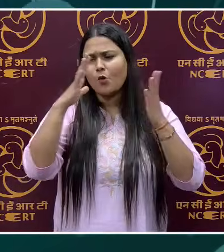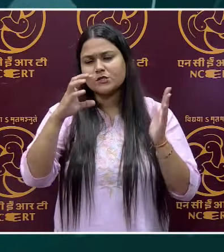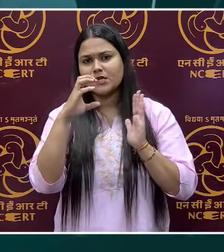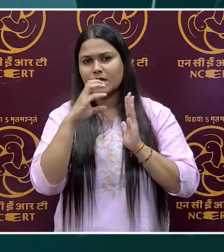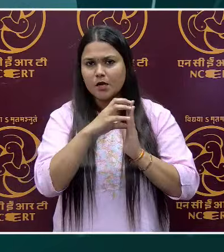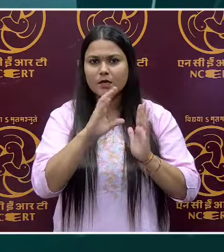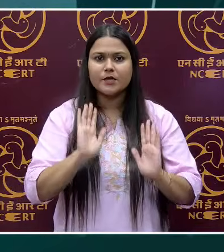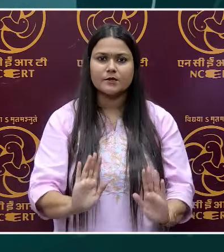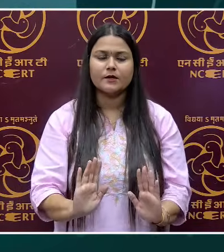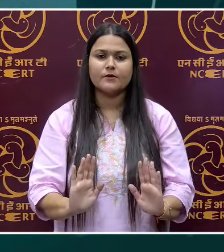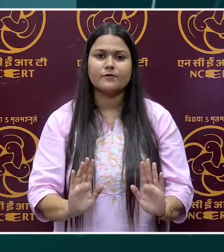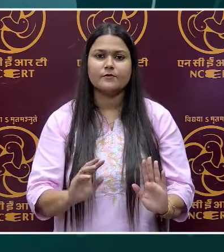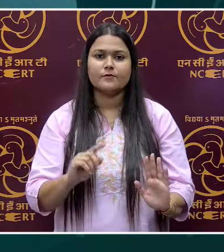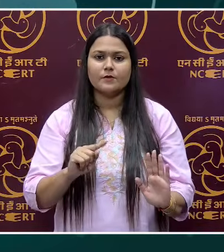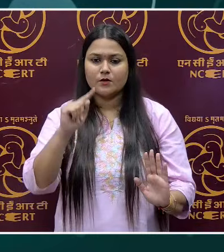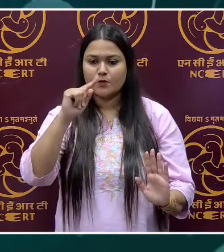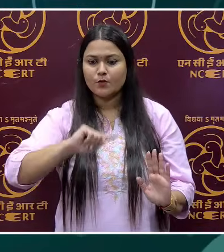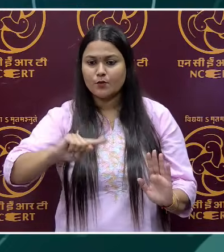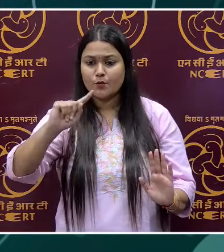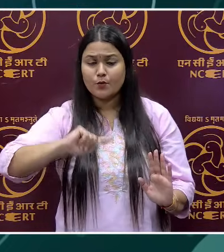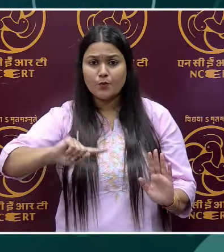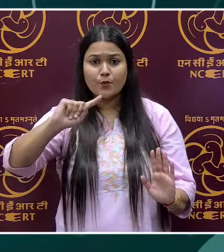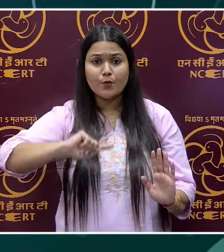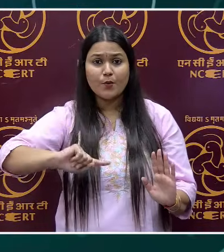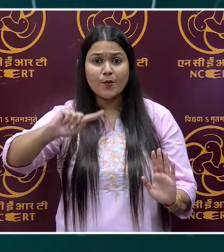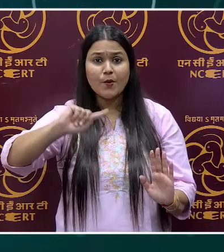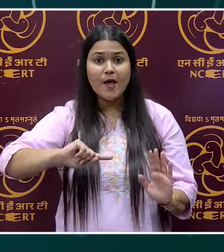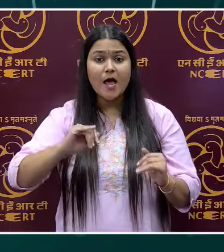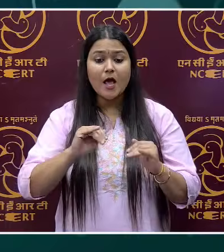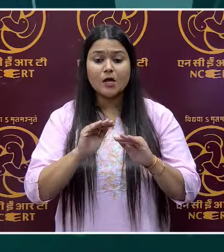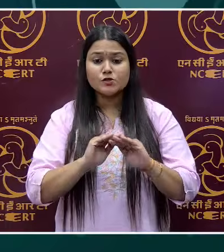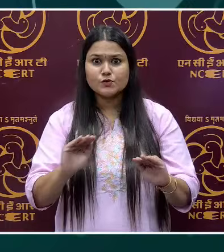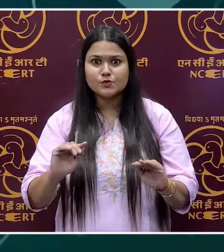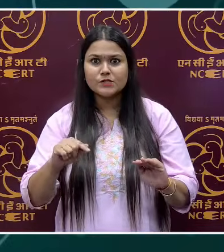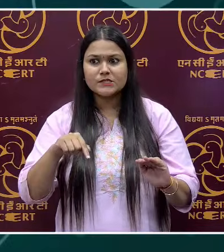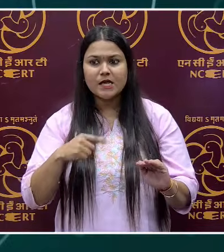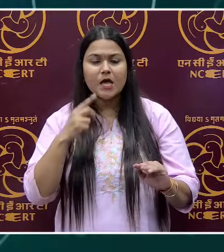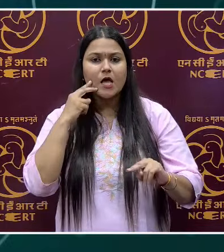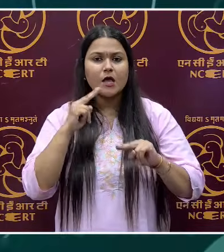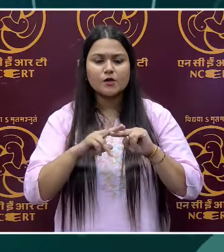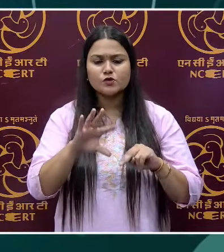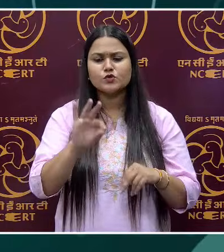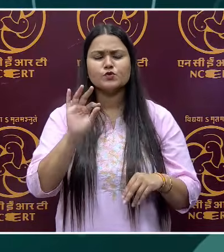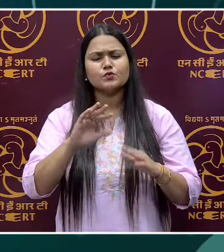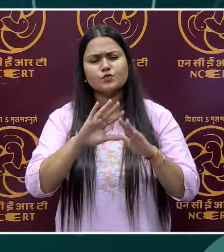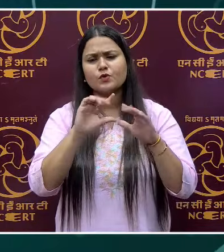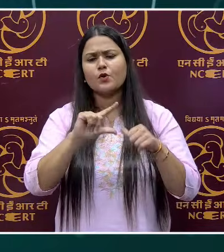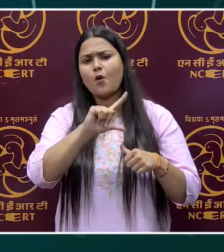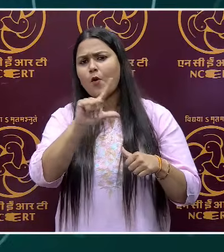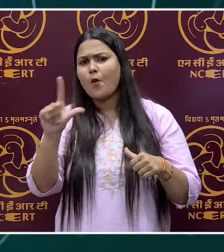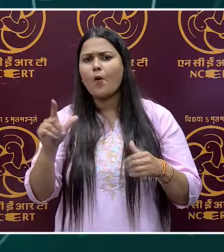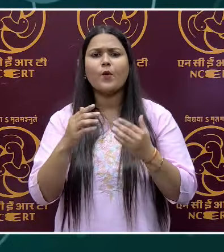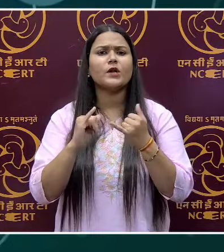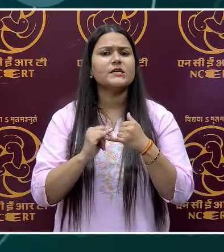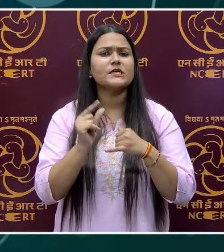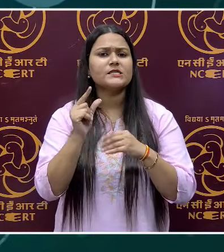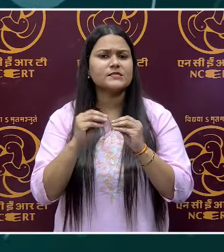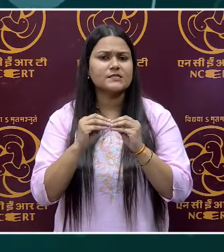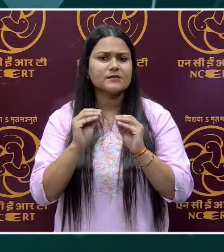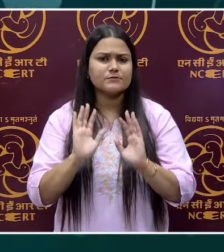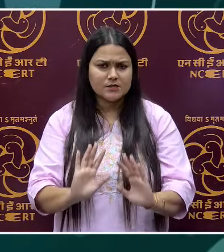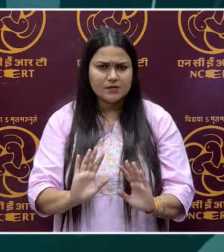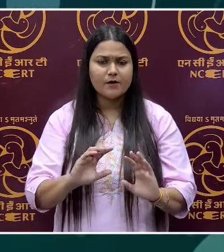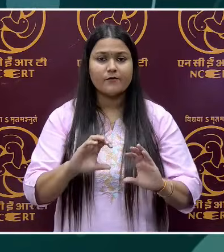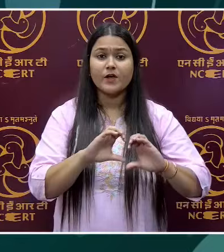there. Students can browse by the subject as well. All the subjects are here. They can also browse by the